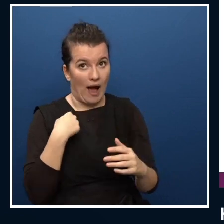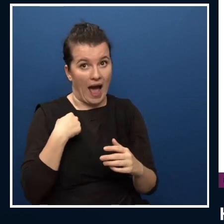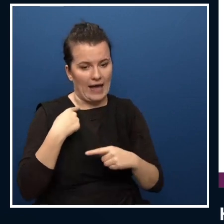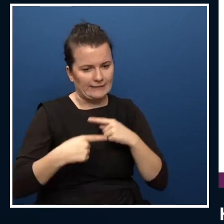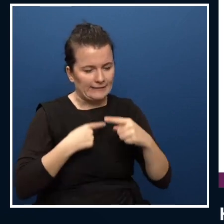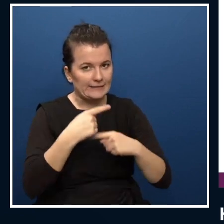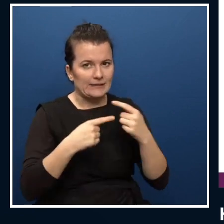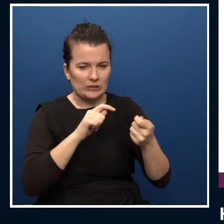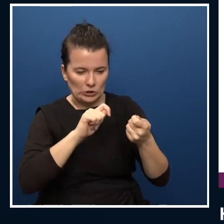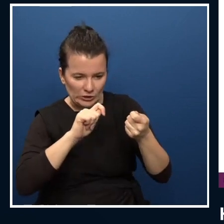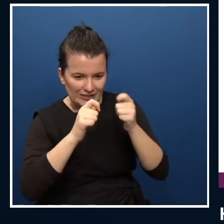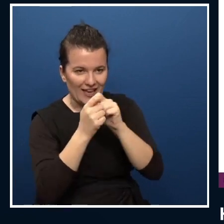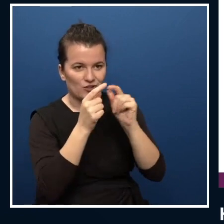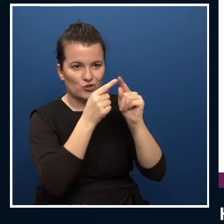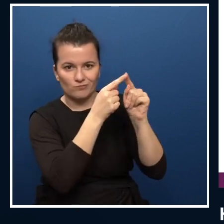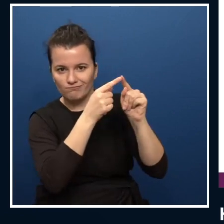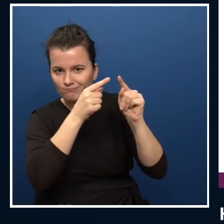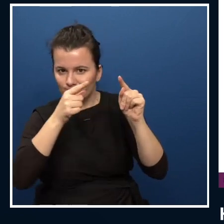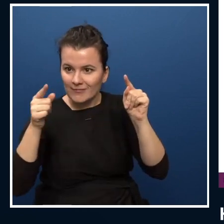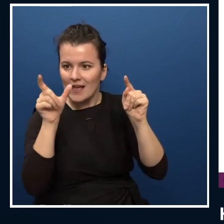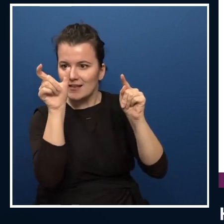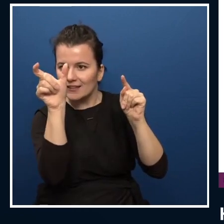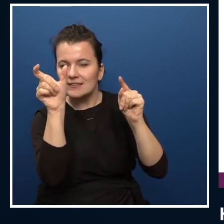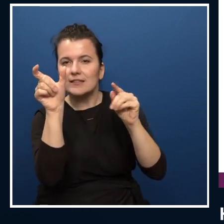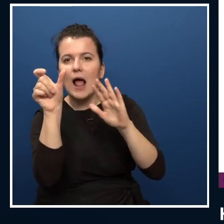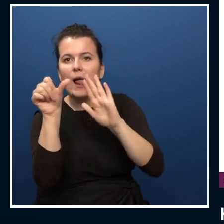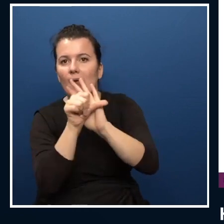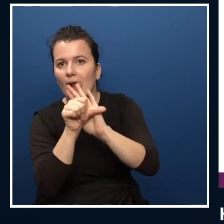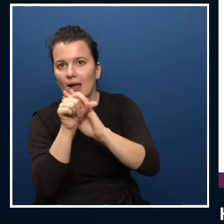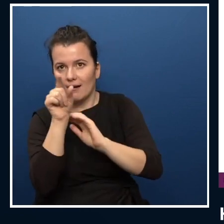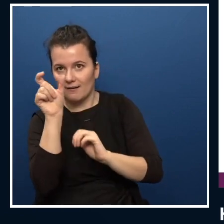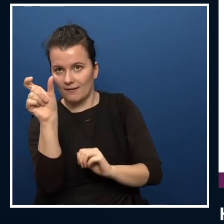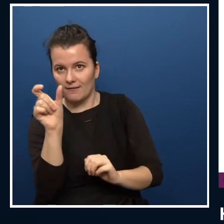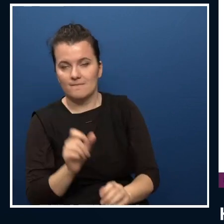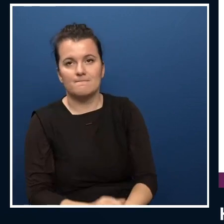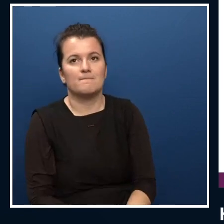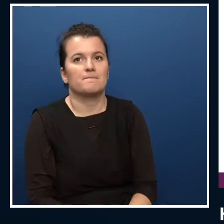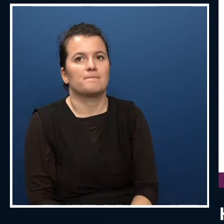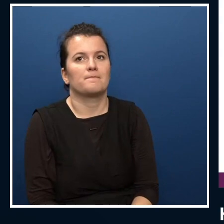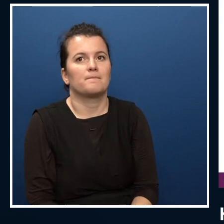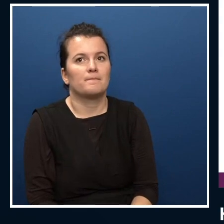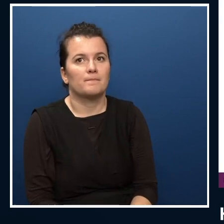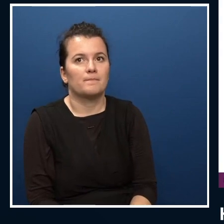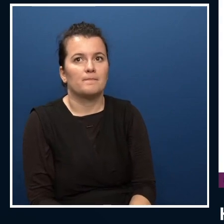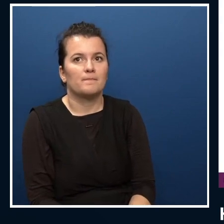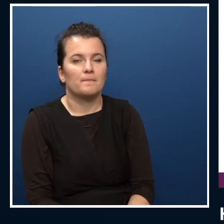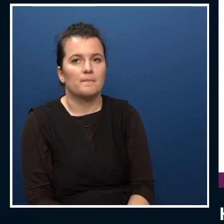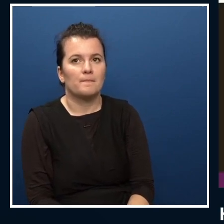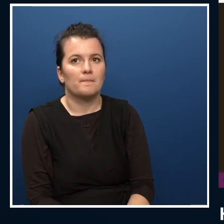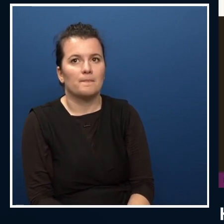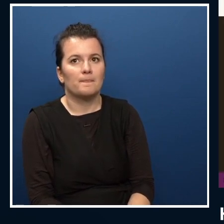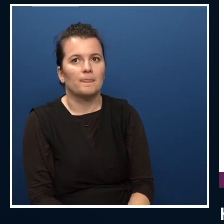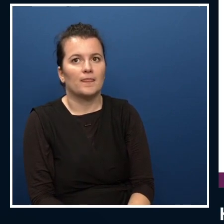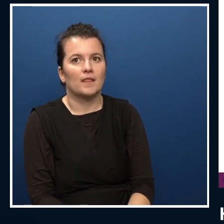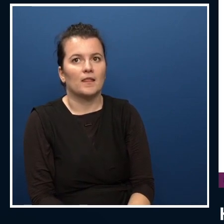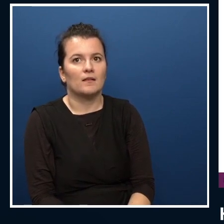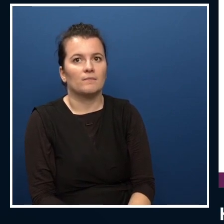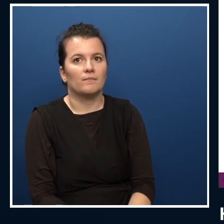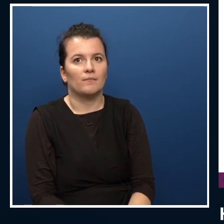to do to make sure that that happens. And there's a thing in .NET called base